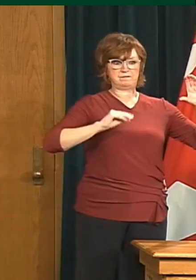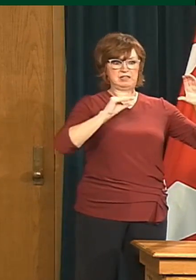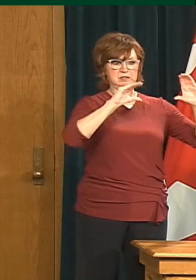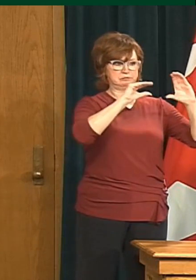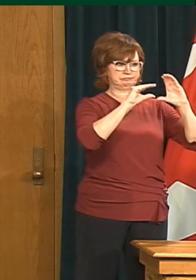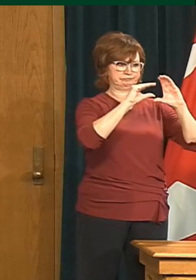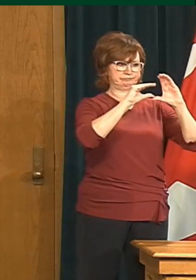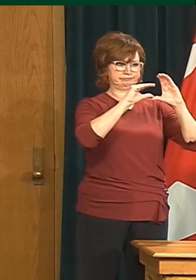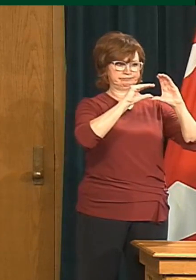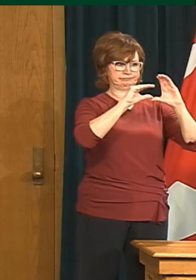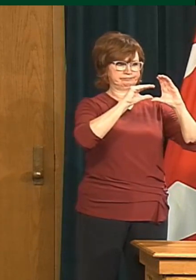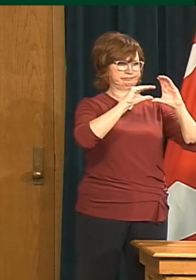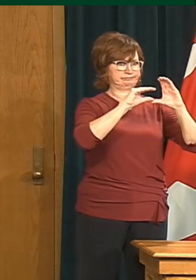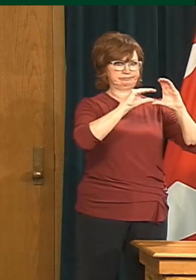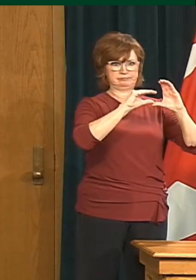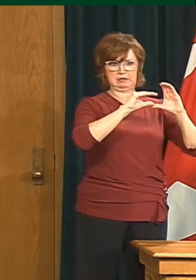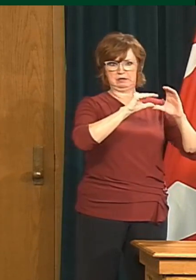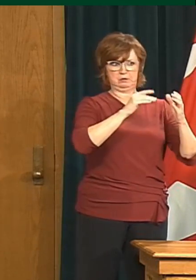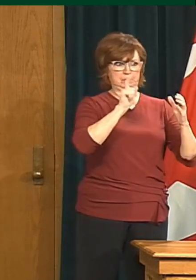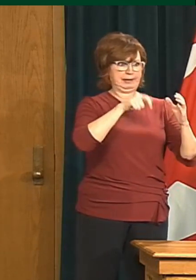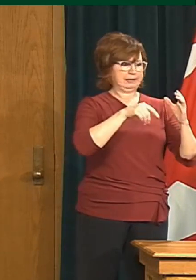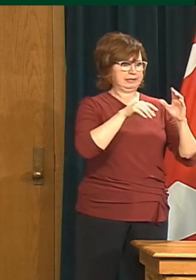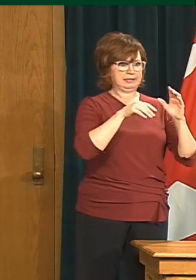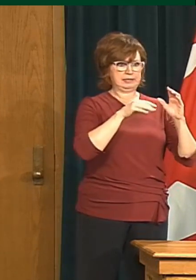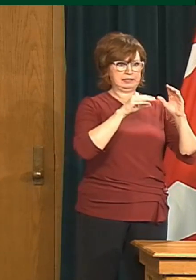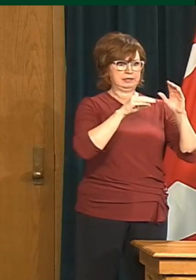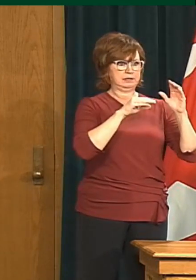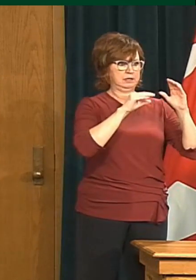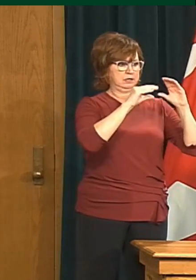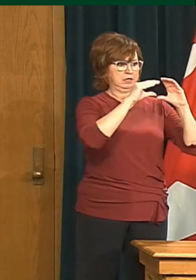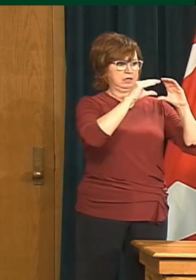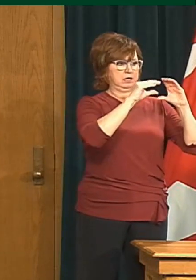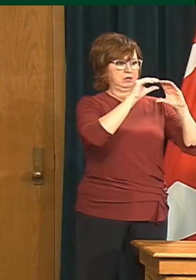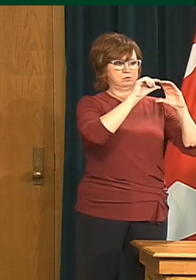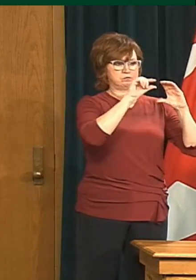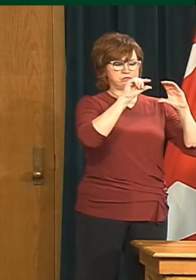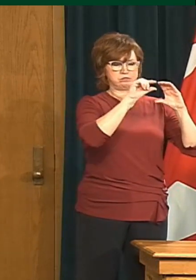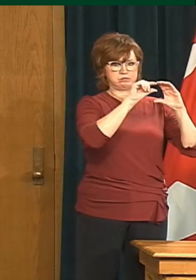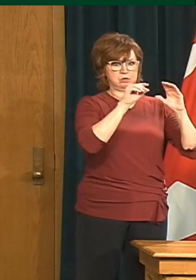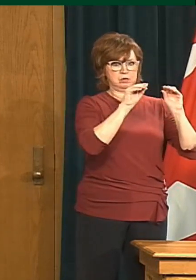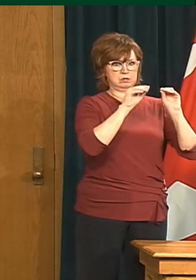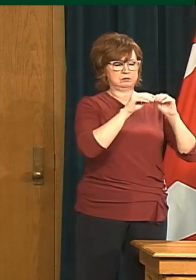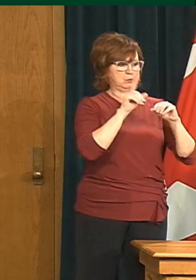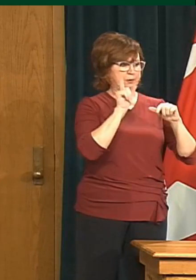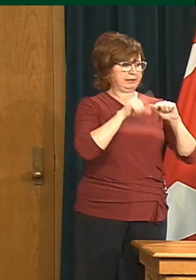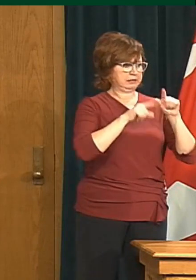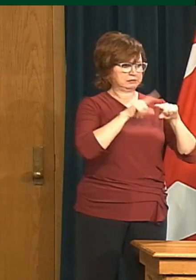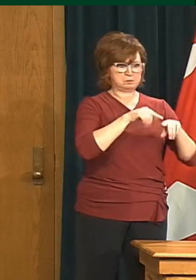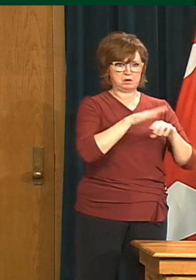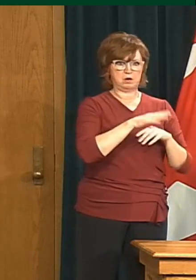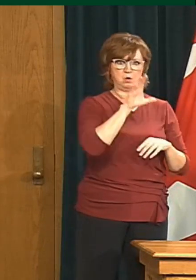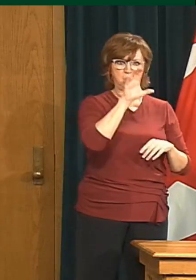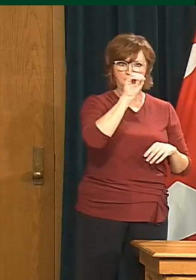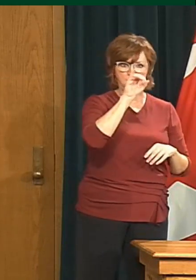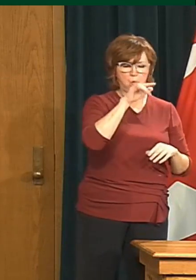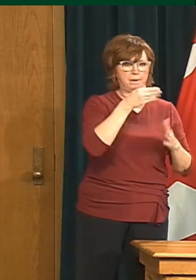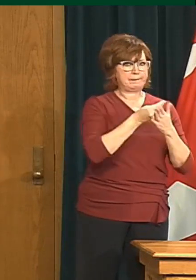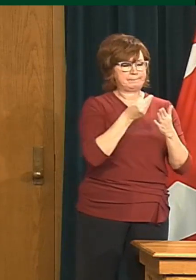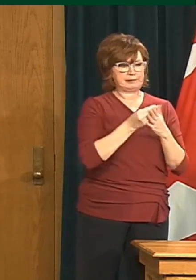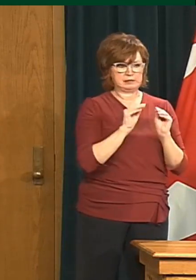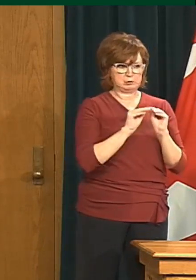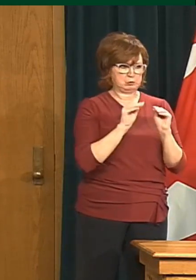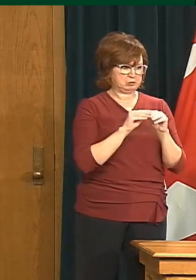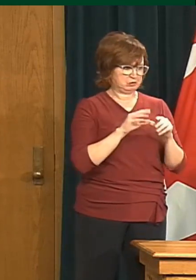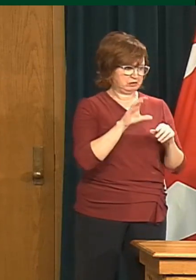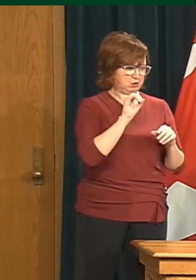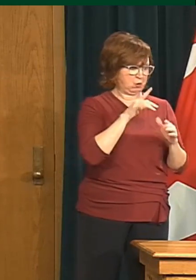that we did, and we had to move away from our reliance on oil revenues. And we basically cut our